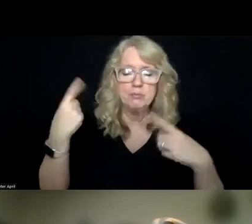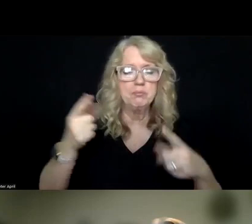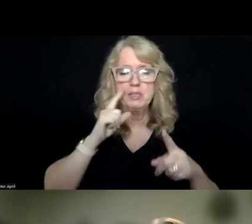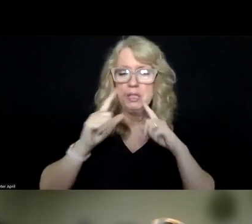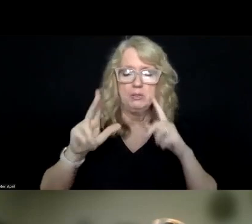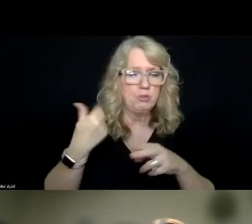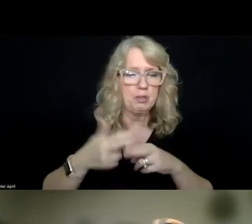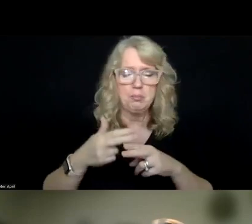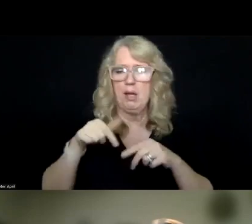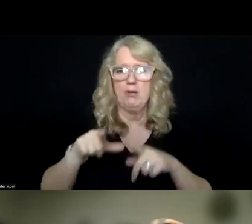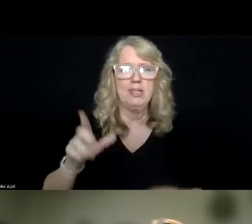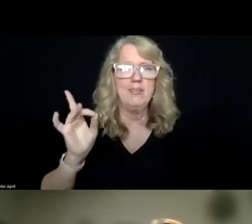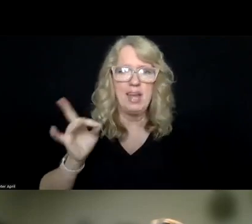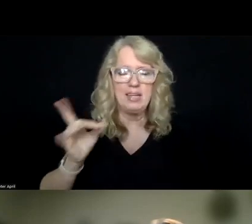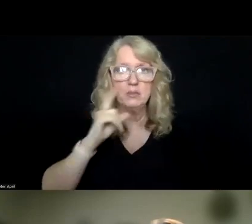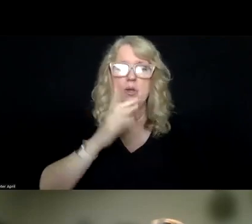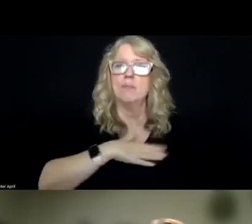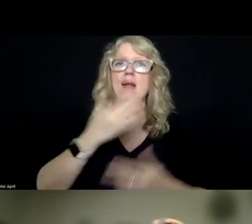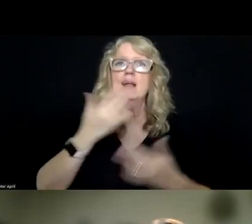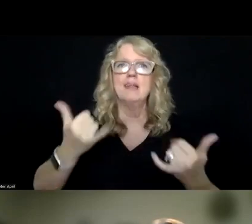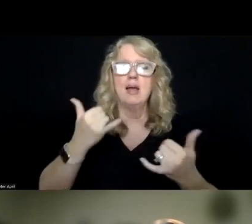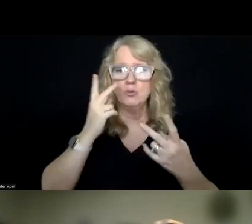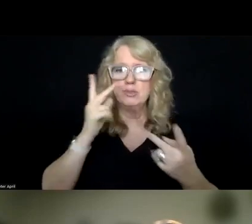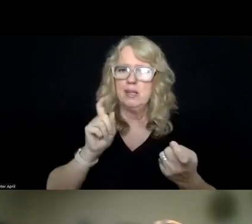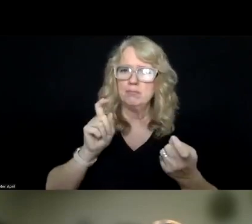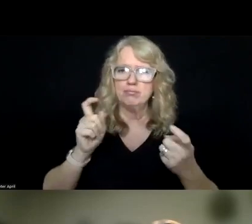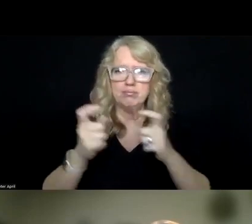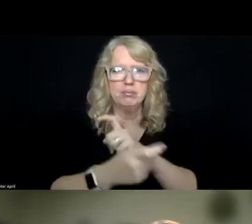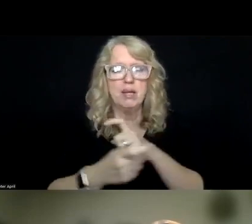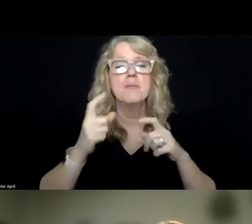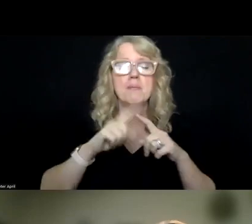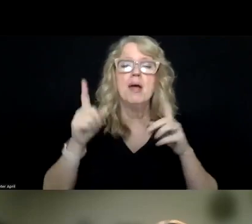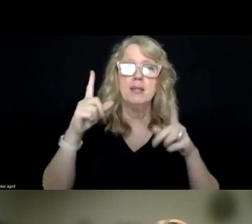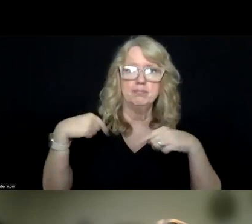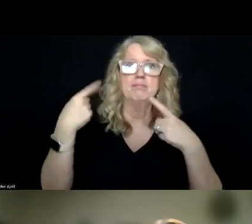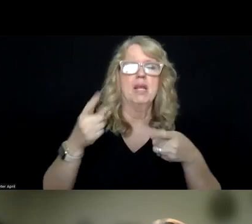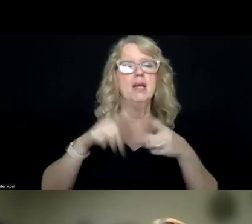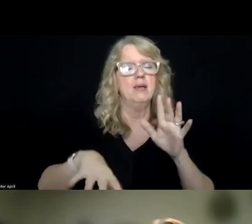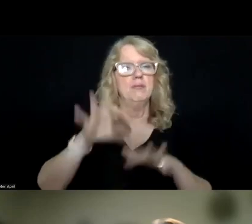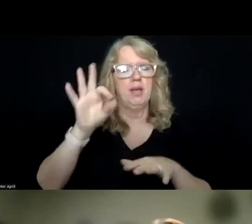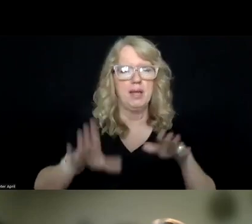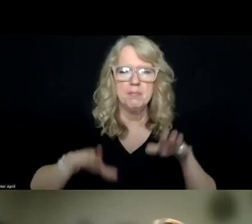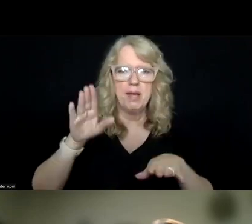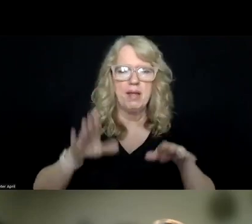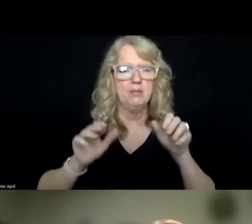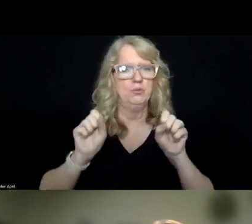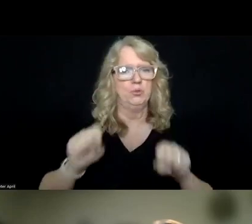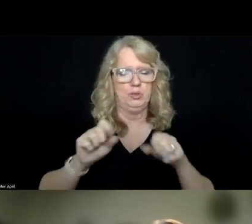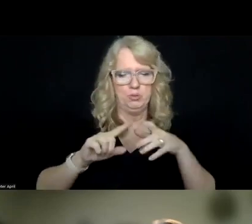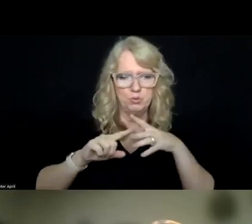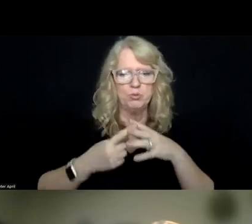80s. And so glad to see that has shifted. But over time, I did find balance, and I was able to start